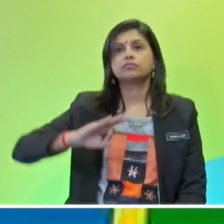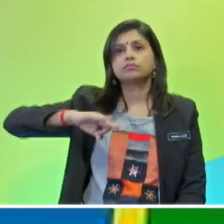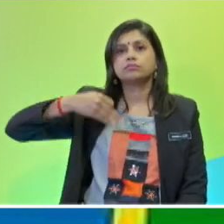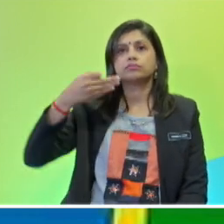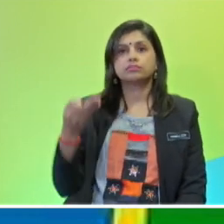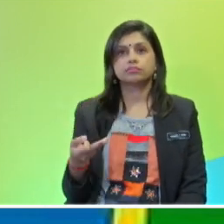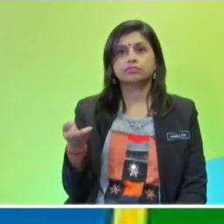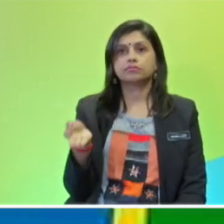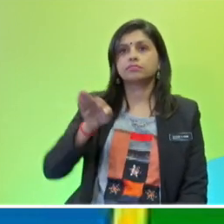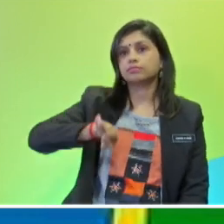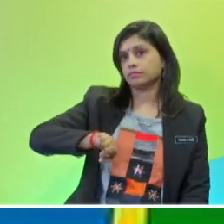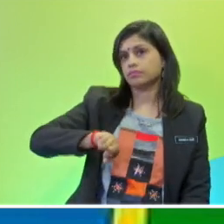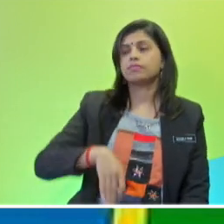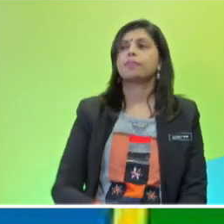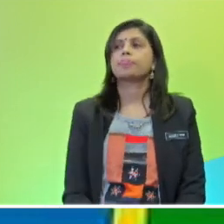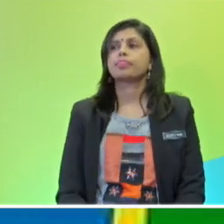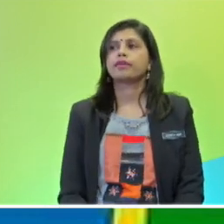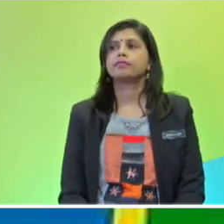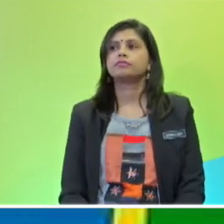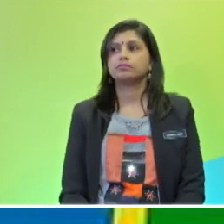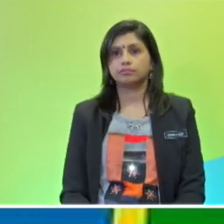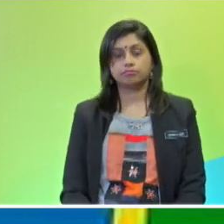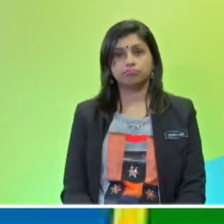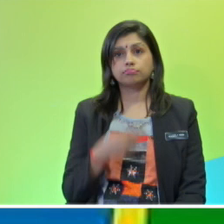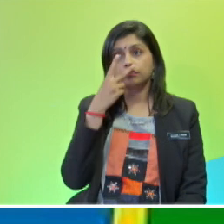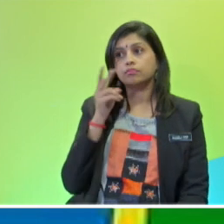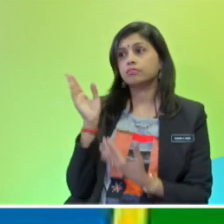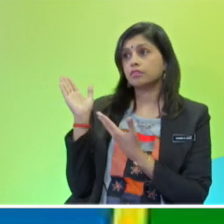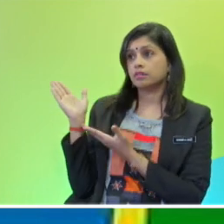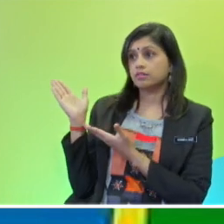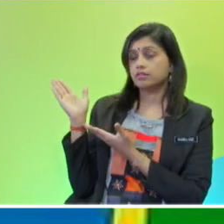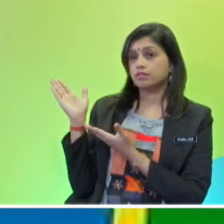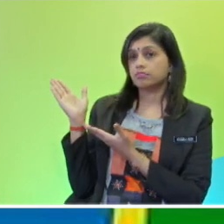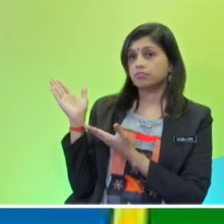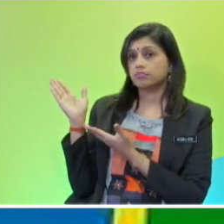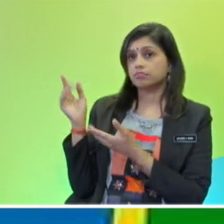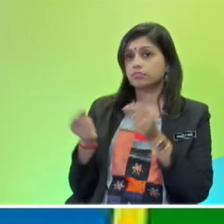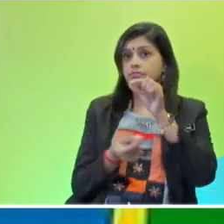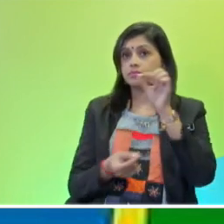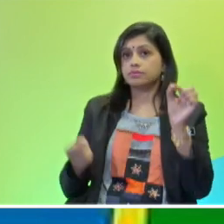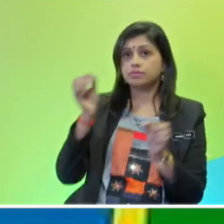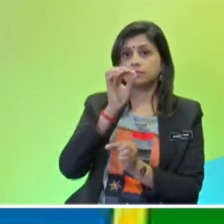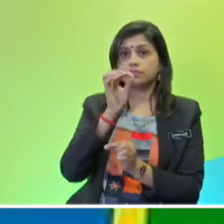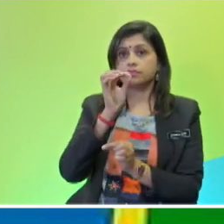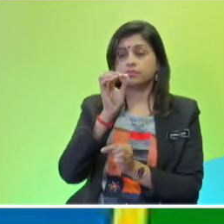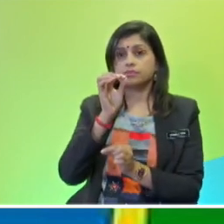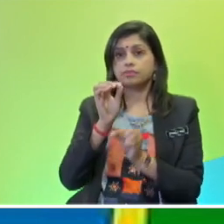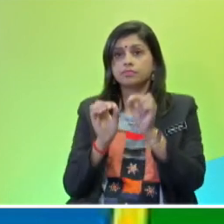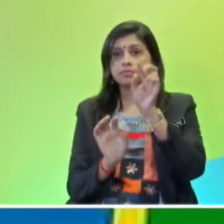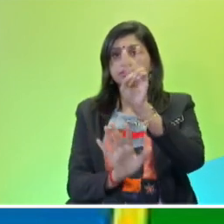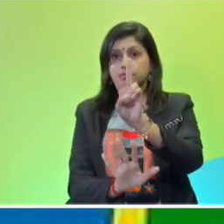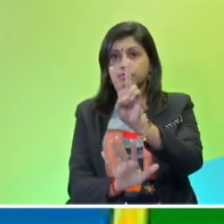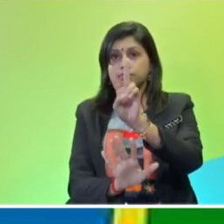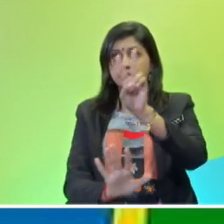the divisor. So, here divisor is 2 over 5. So, we have to inverse the divisor. Can you see that? We Yes. flip it. Okay,